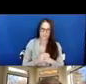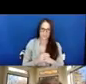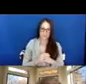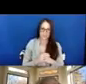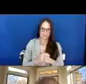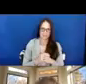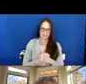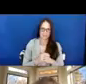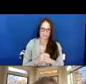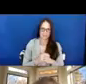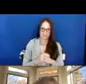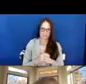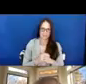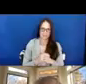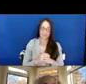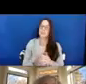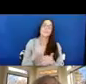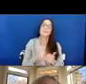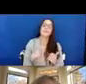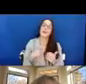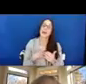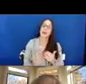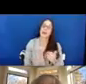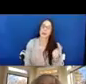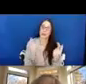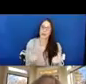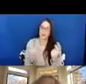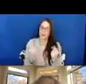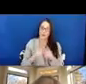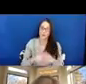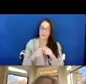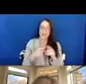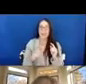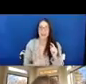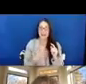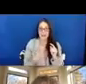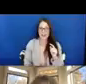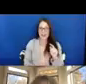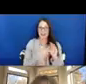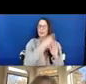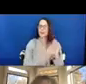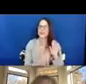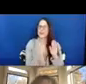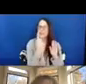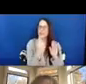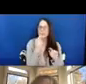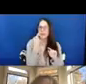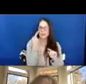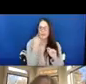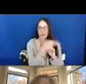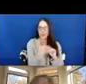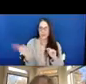And what I would like to do to begin is I would like to read something for you